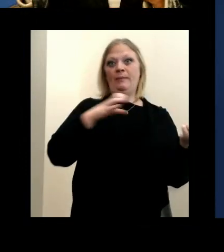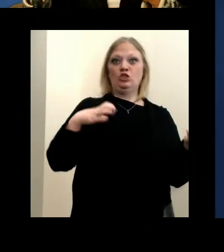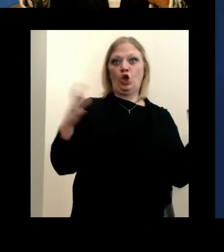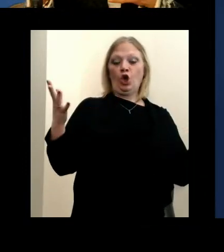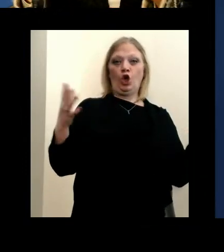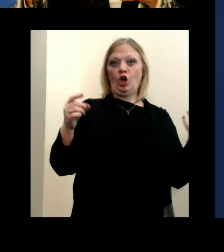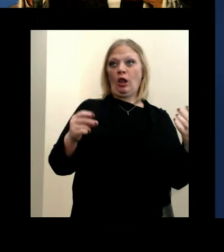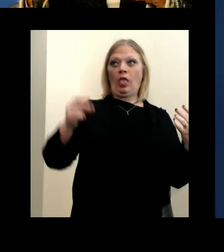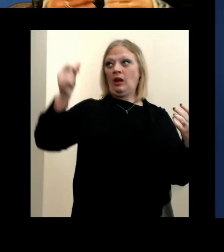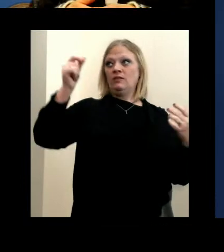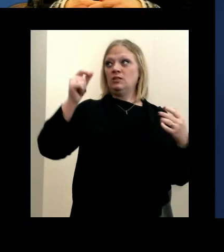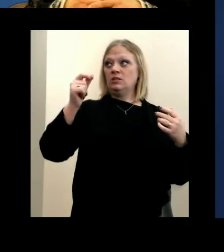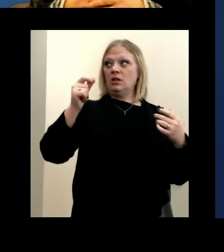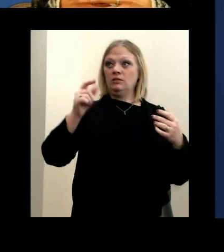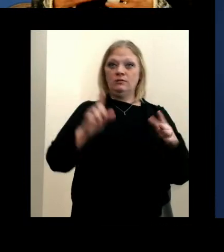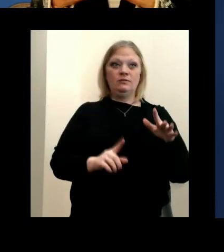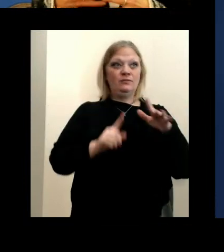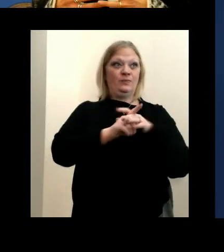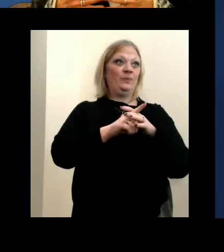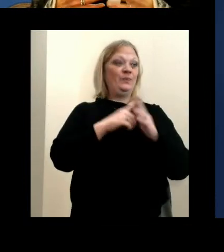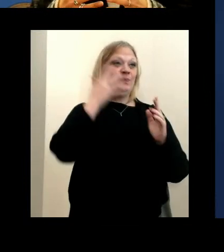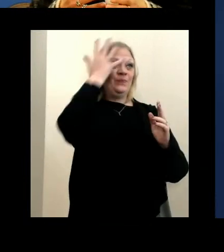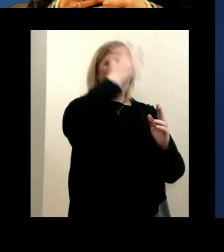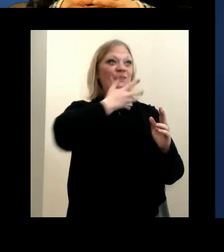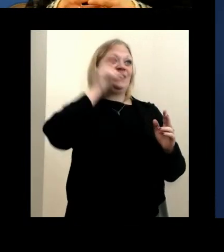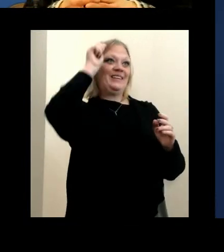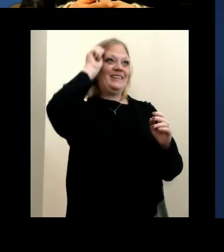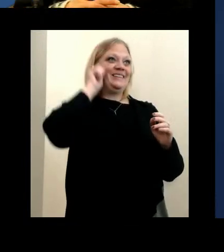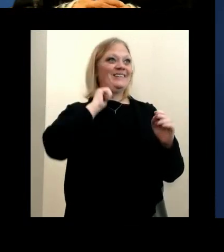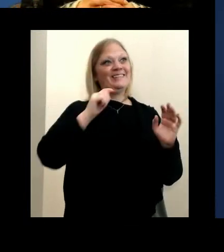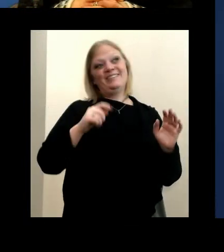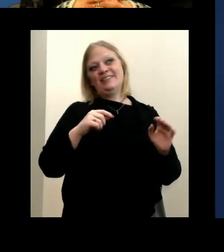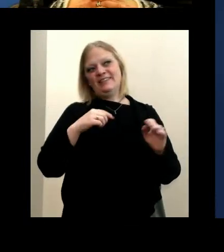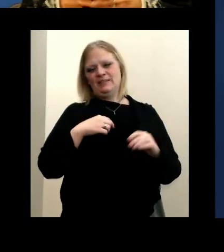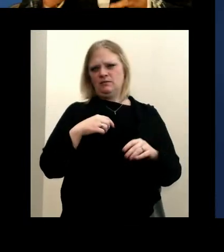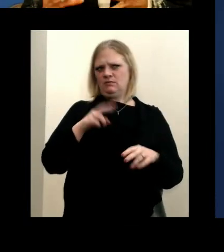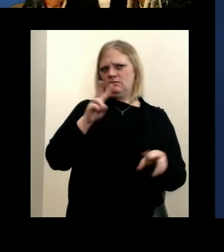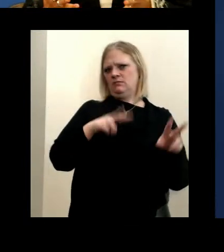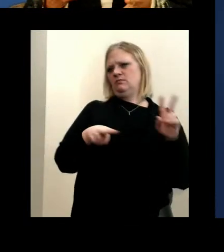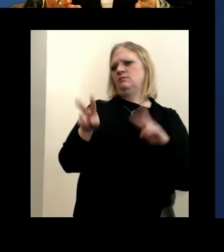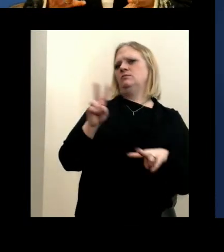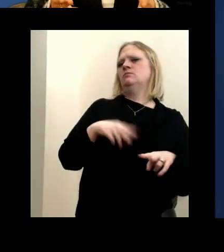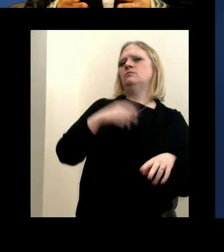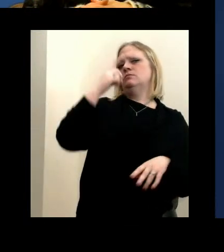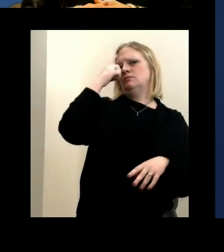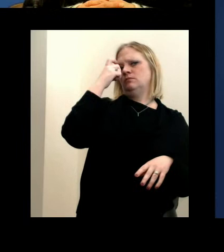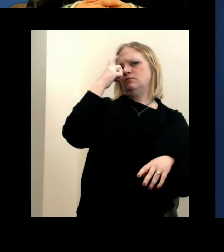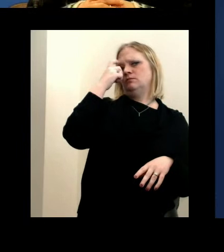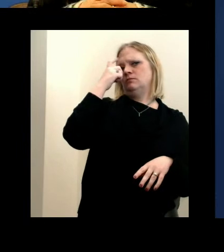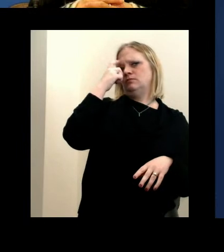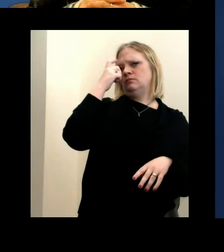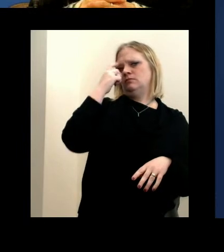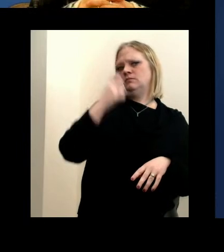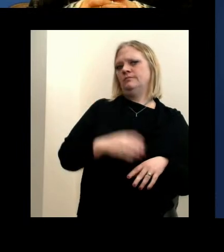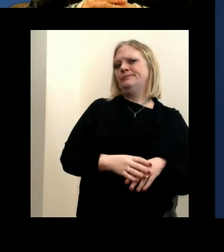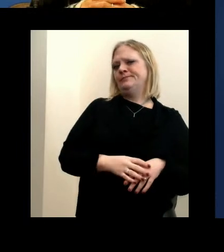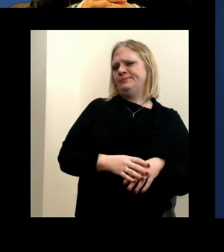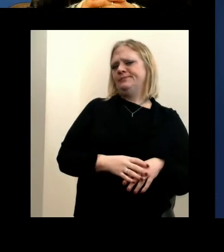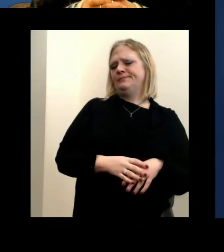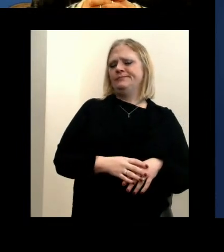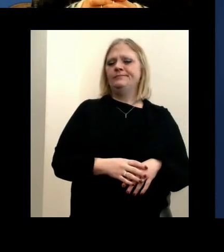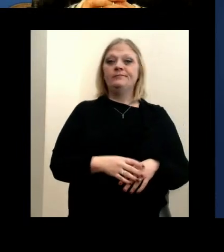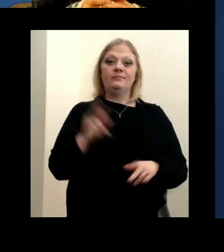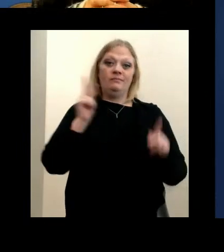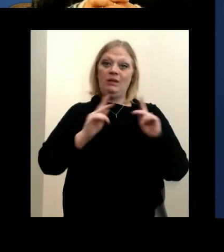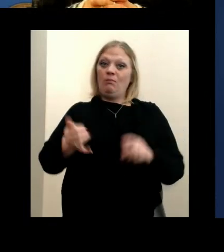sudden pop up with a tan, we will be very suspicious, and we do have people call us and